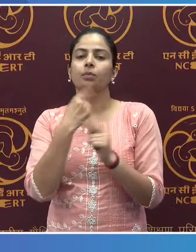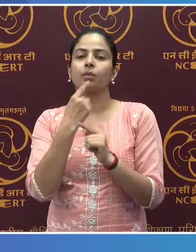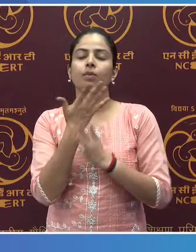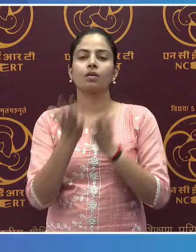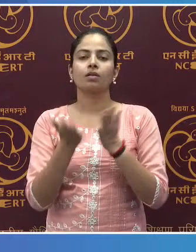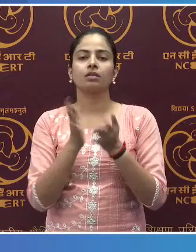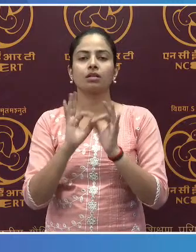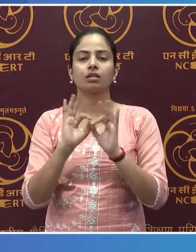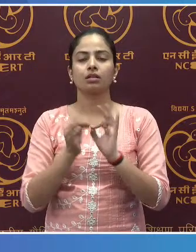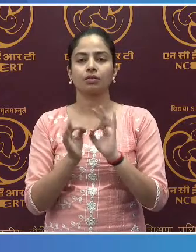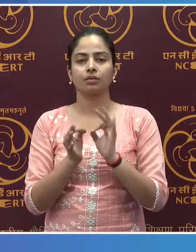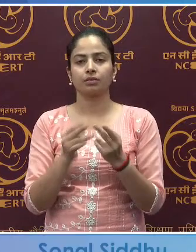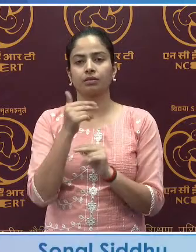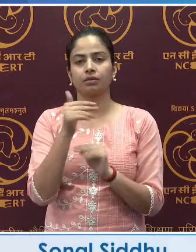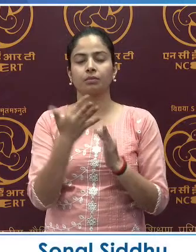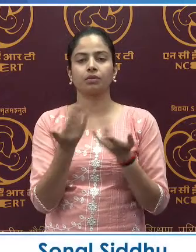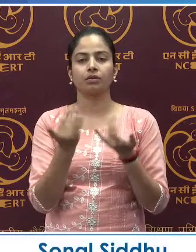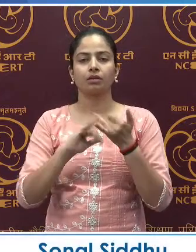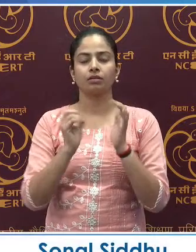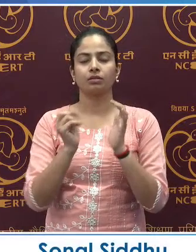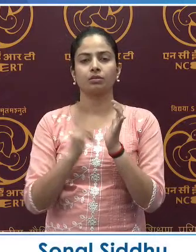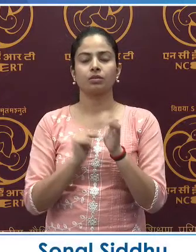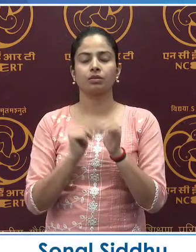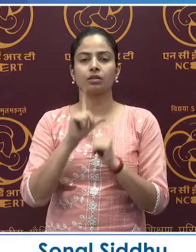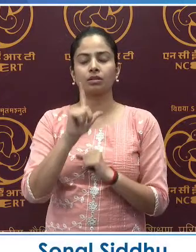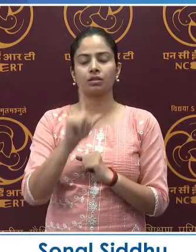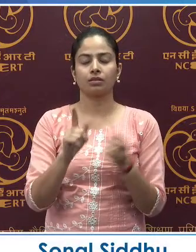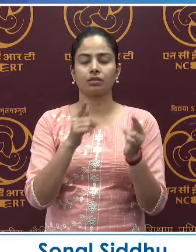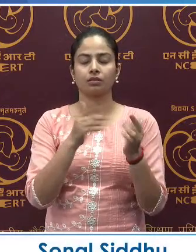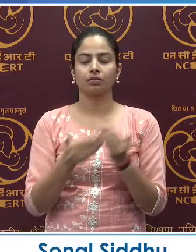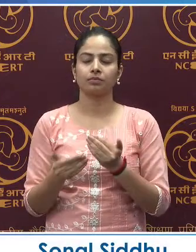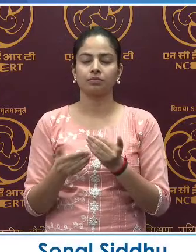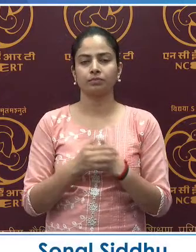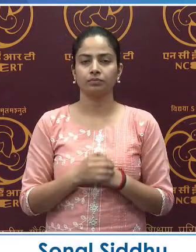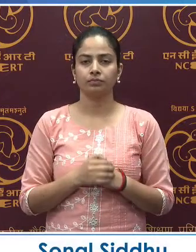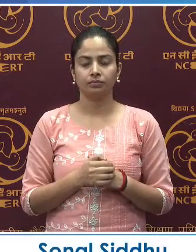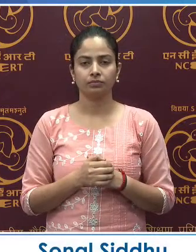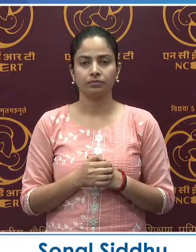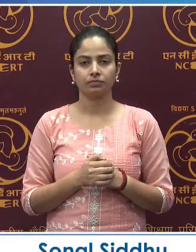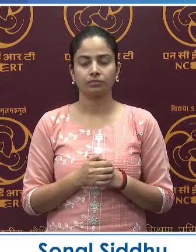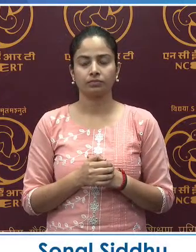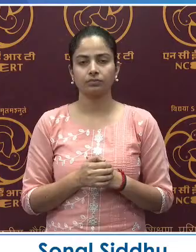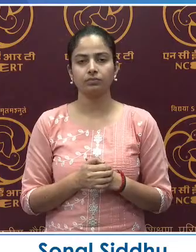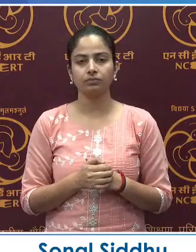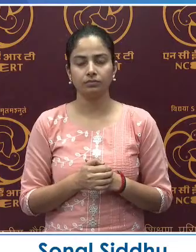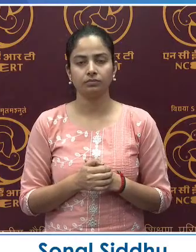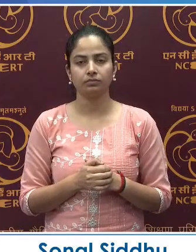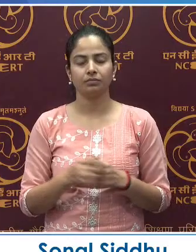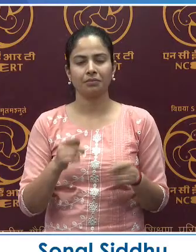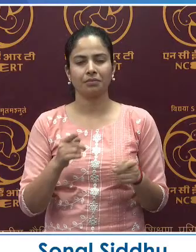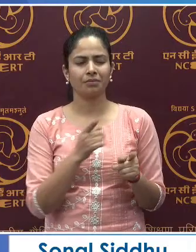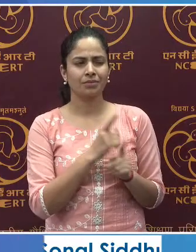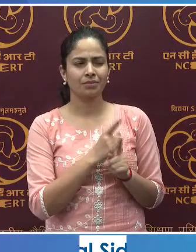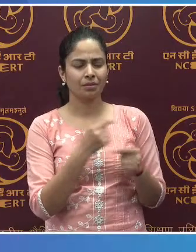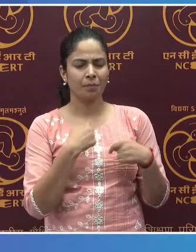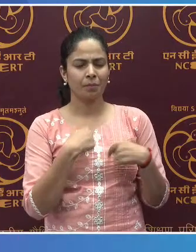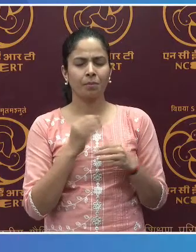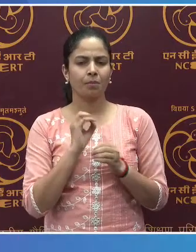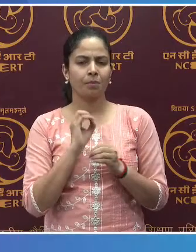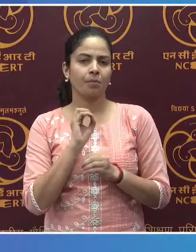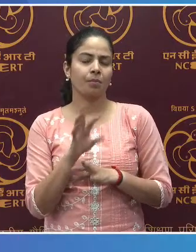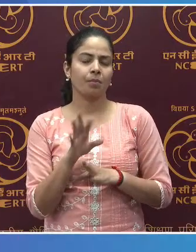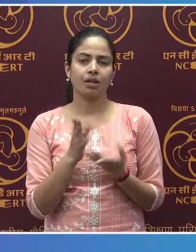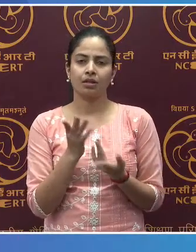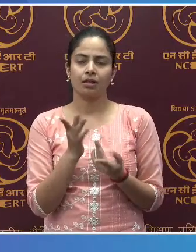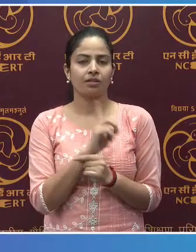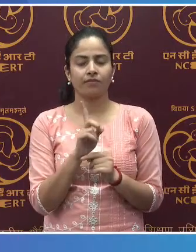Sign Language interpreter, Ms. Sonal. Namaskar and a very warm welcome to you too. Now, sir, I haven't revealed the suspense